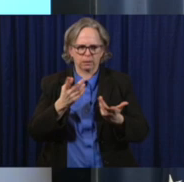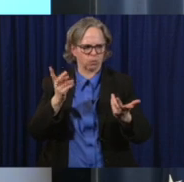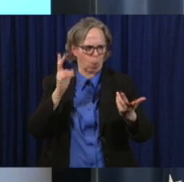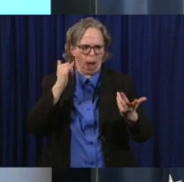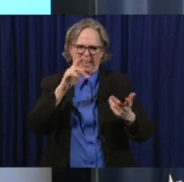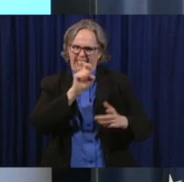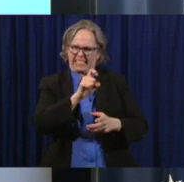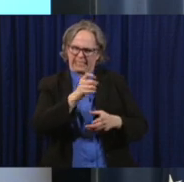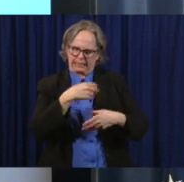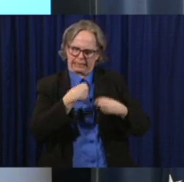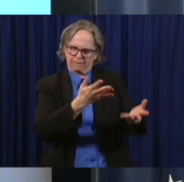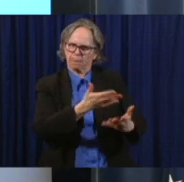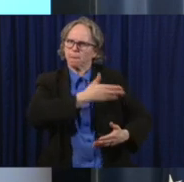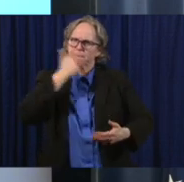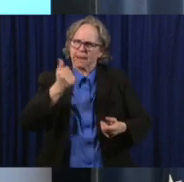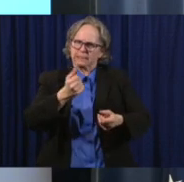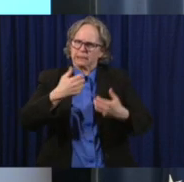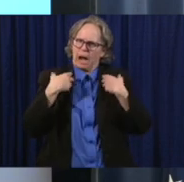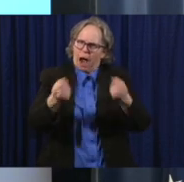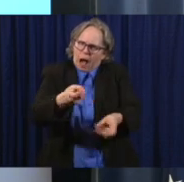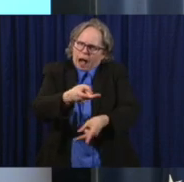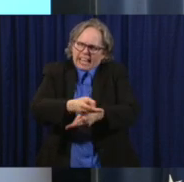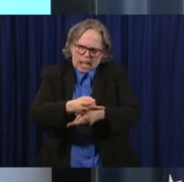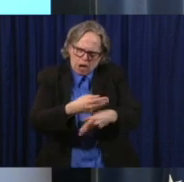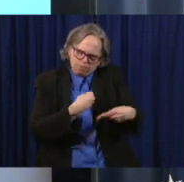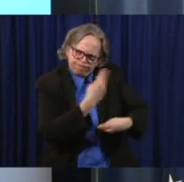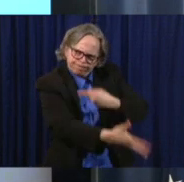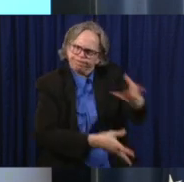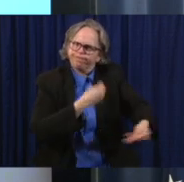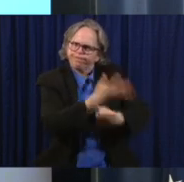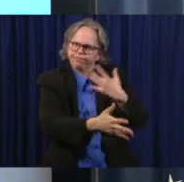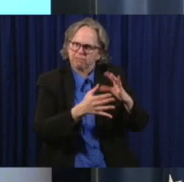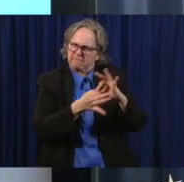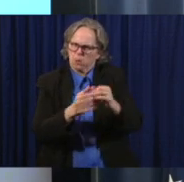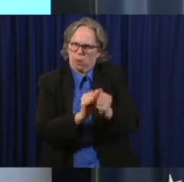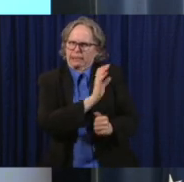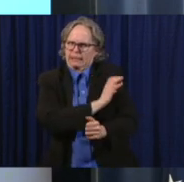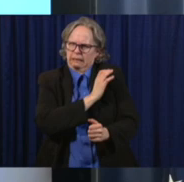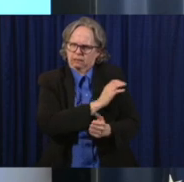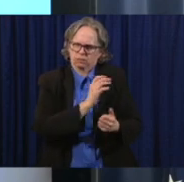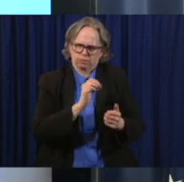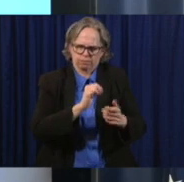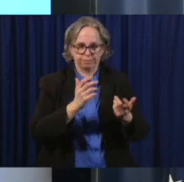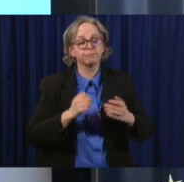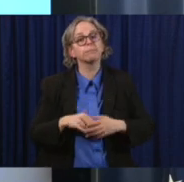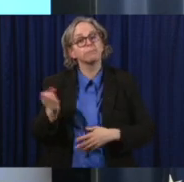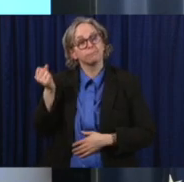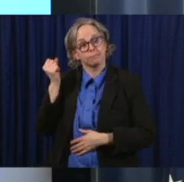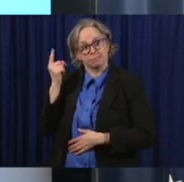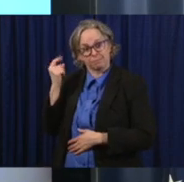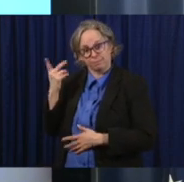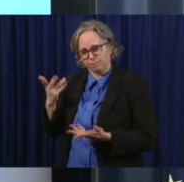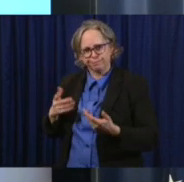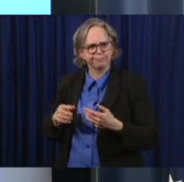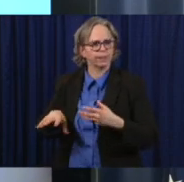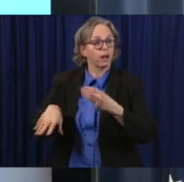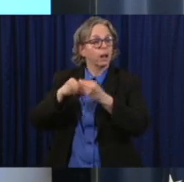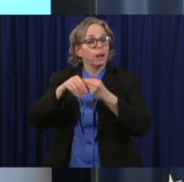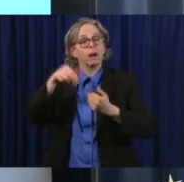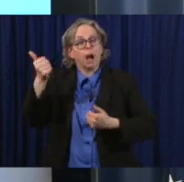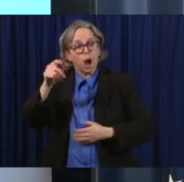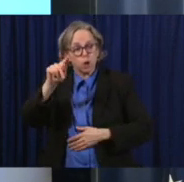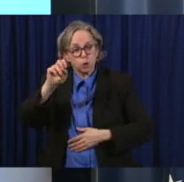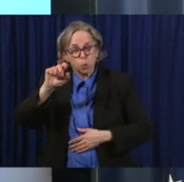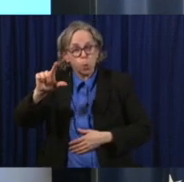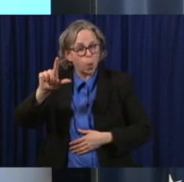across Ohio. We've developed, in that regard, a toolkit that's about 25, 30 pages with